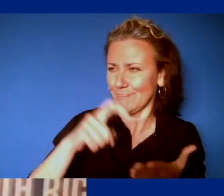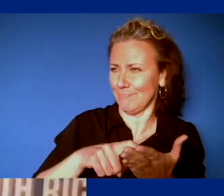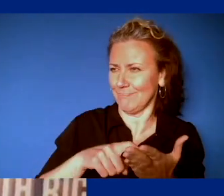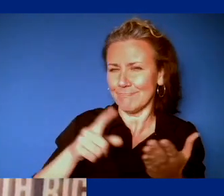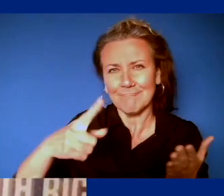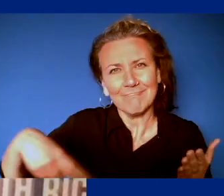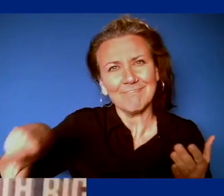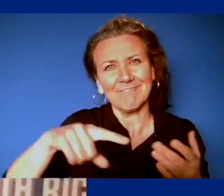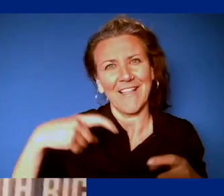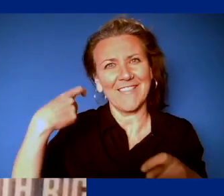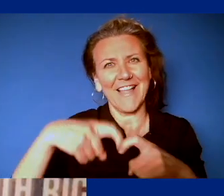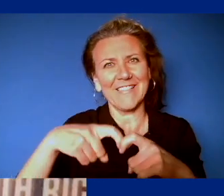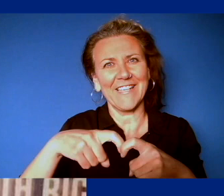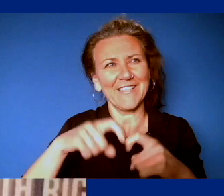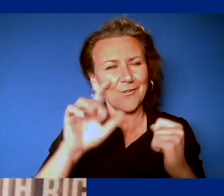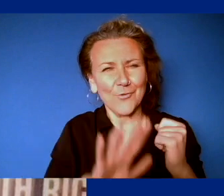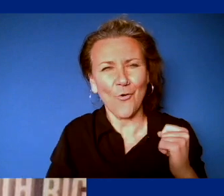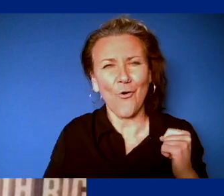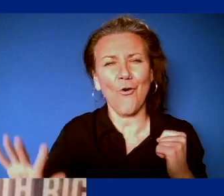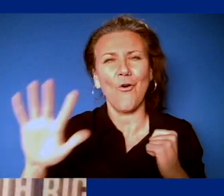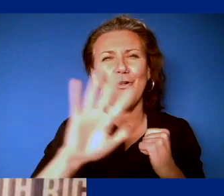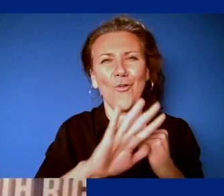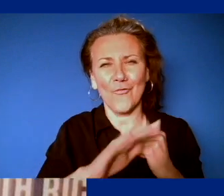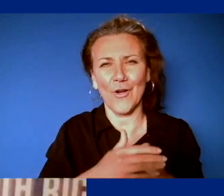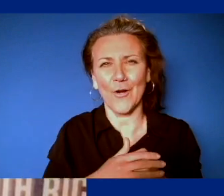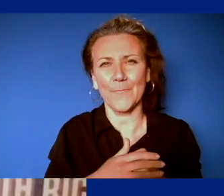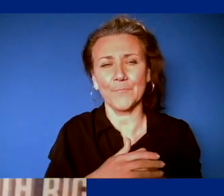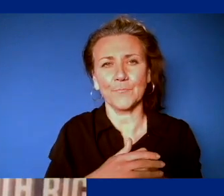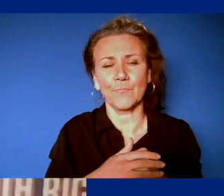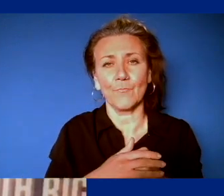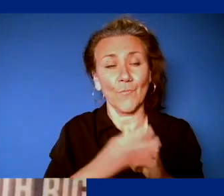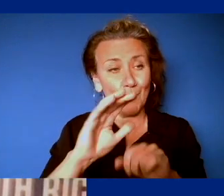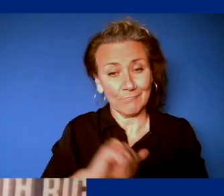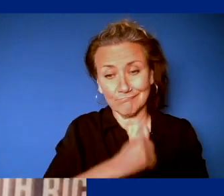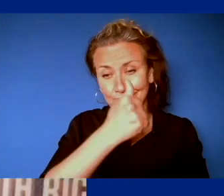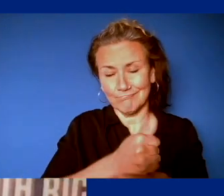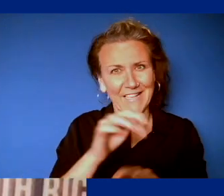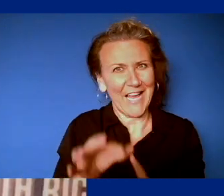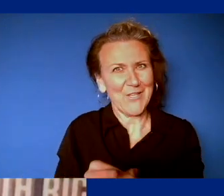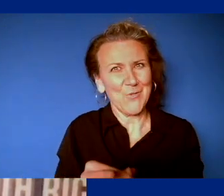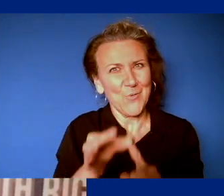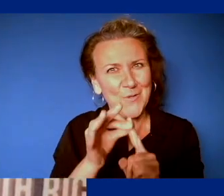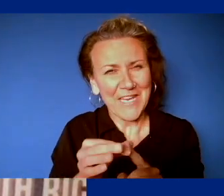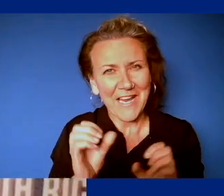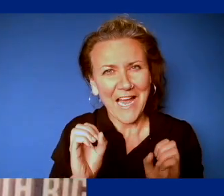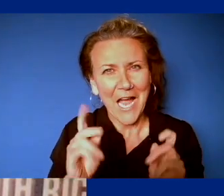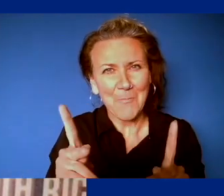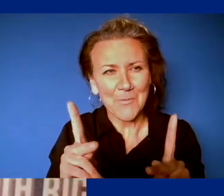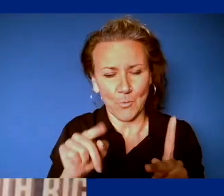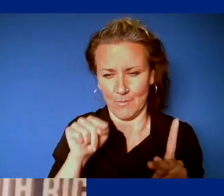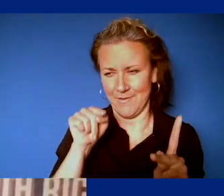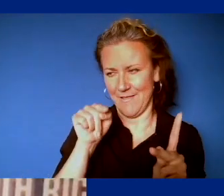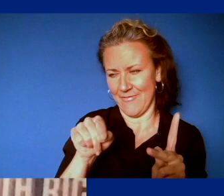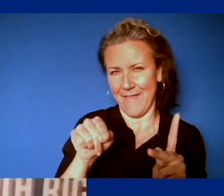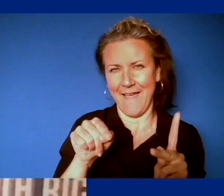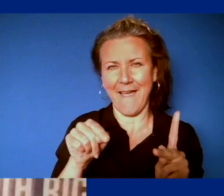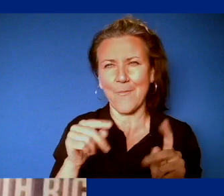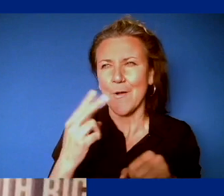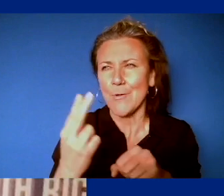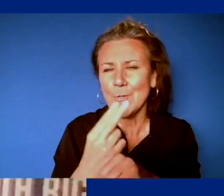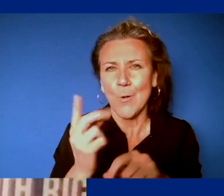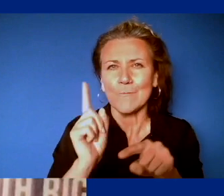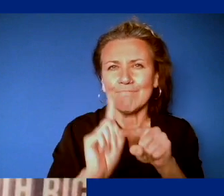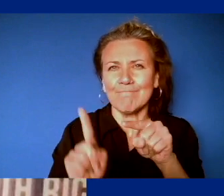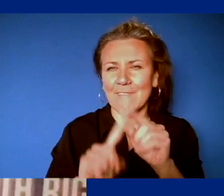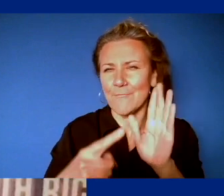a light on the power of Latinas across our country by creating a unique platform that uses a